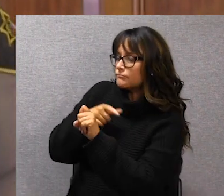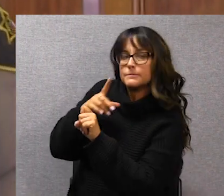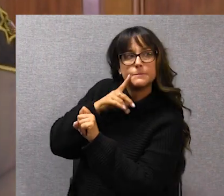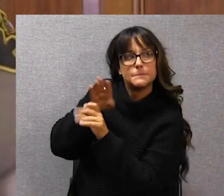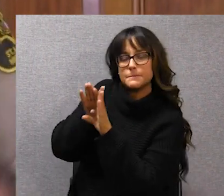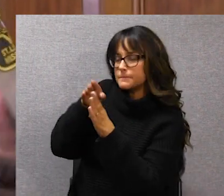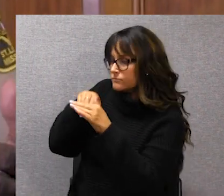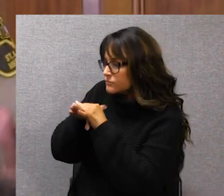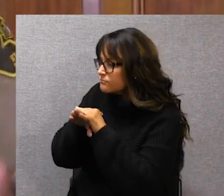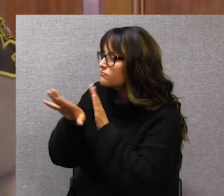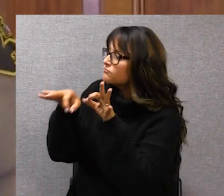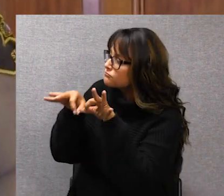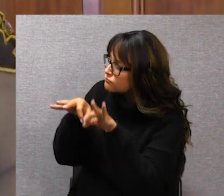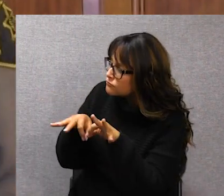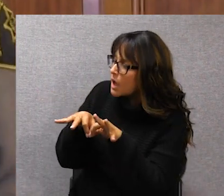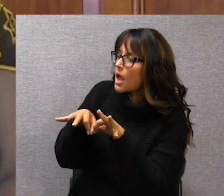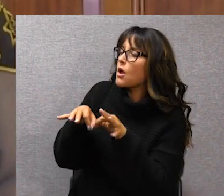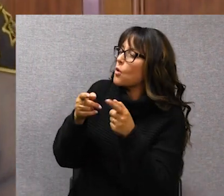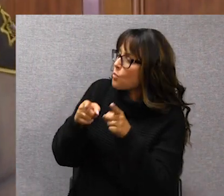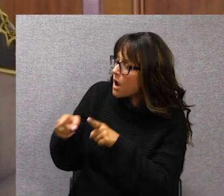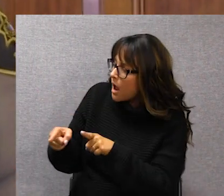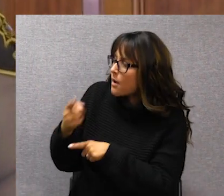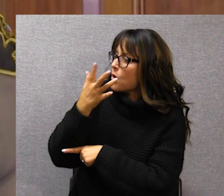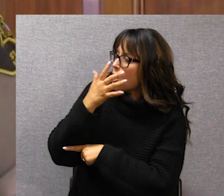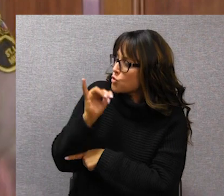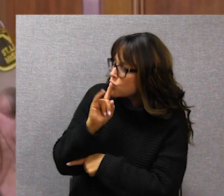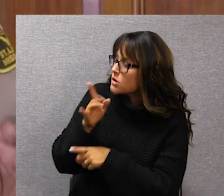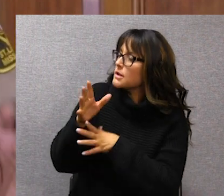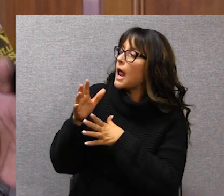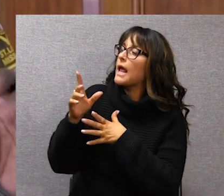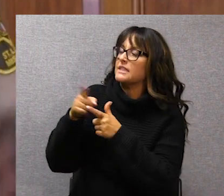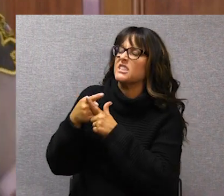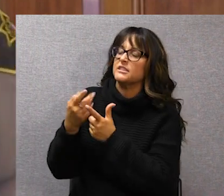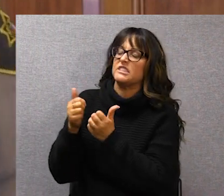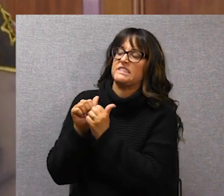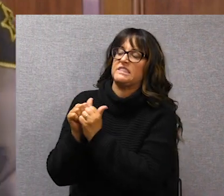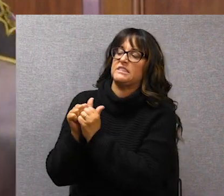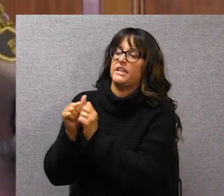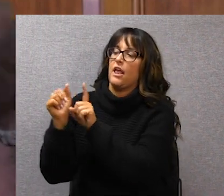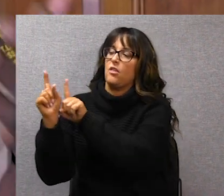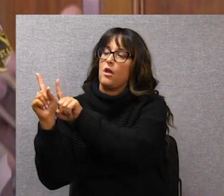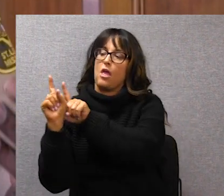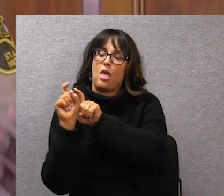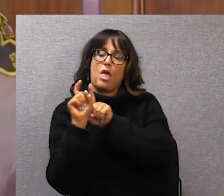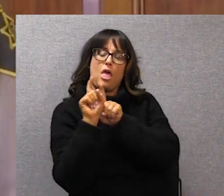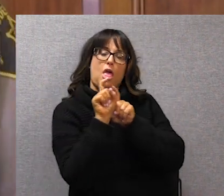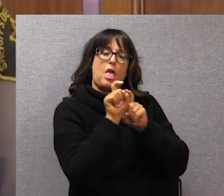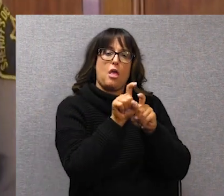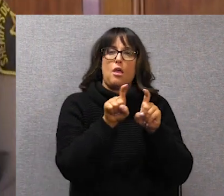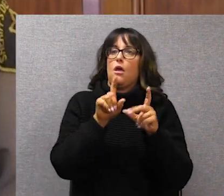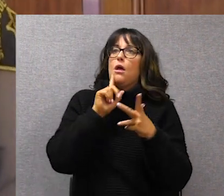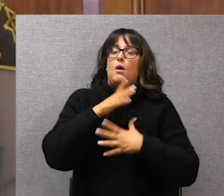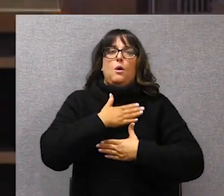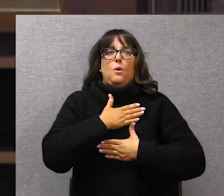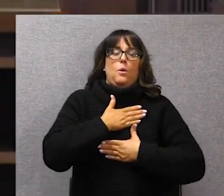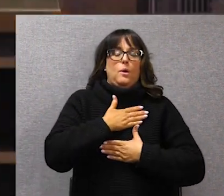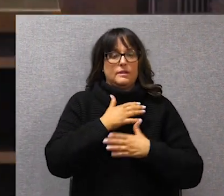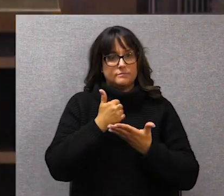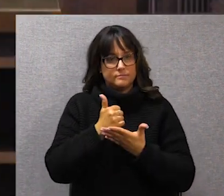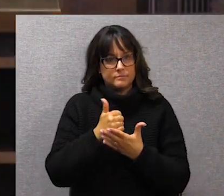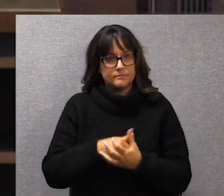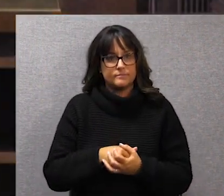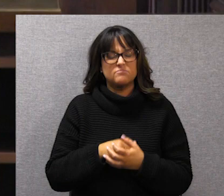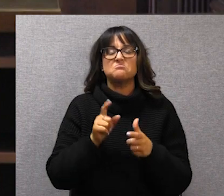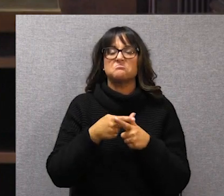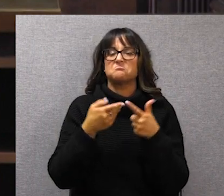works, guide them to the courtroom. That way, they can be a little relaxed and we can go ahead with the trial. As we walk